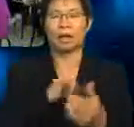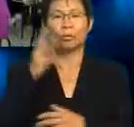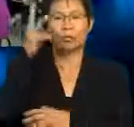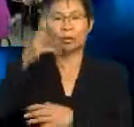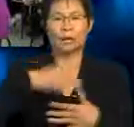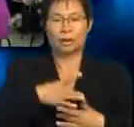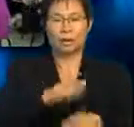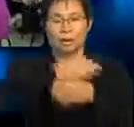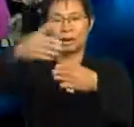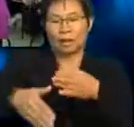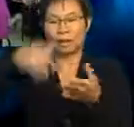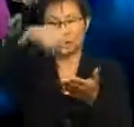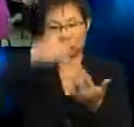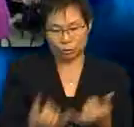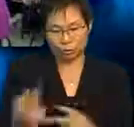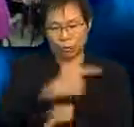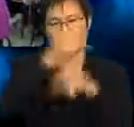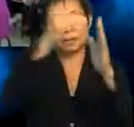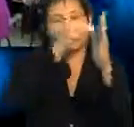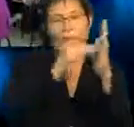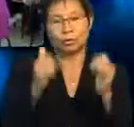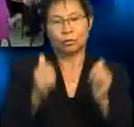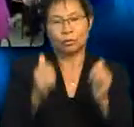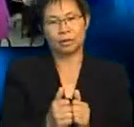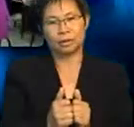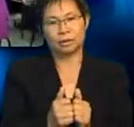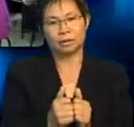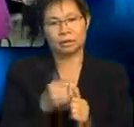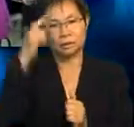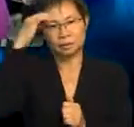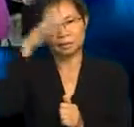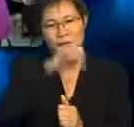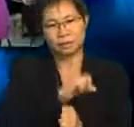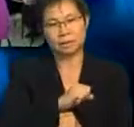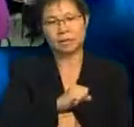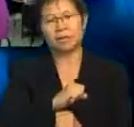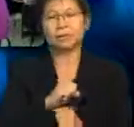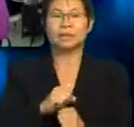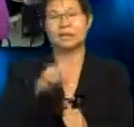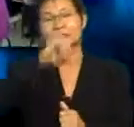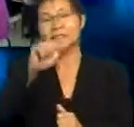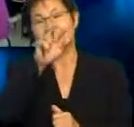Okay, class. I would like to end today's lesson with a jazz chant.